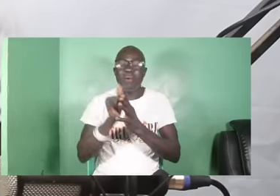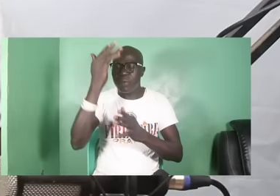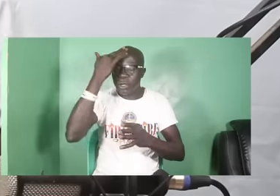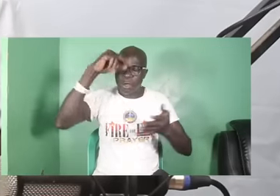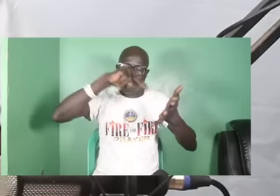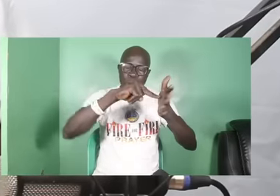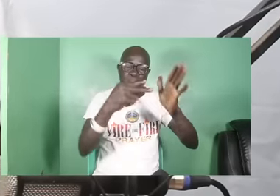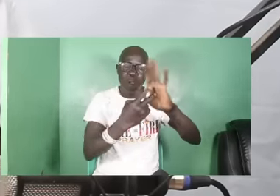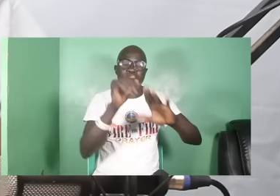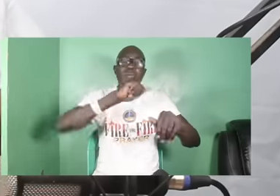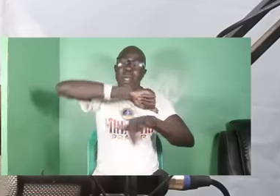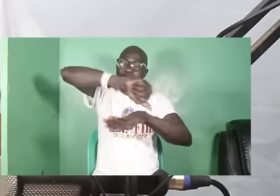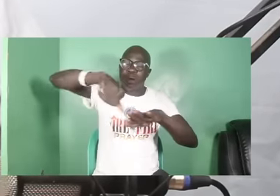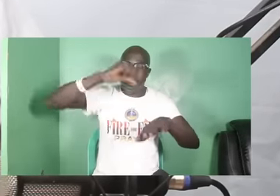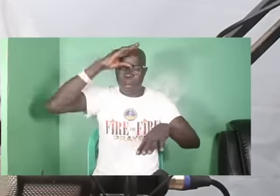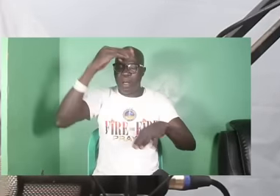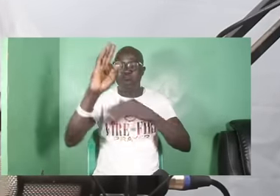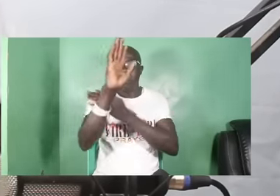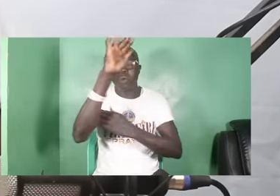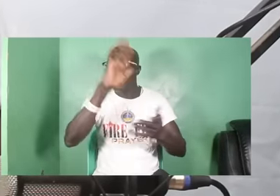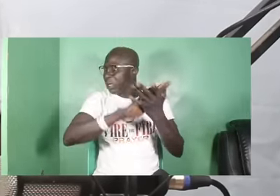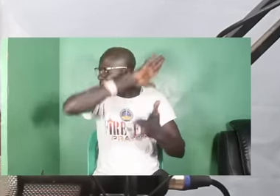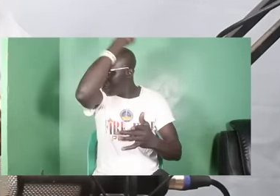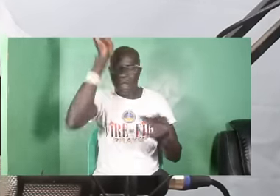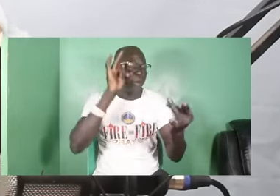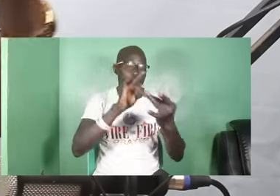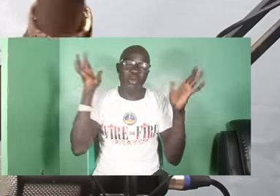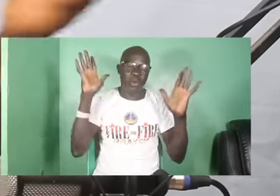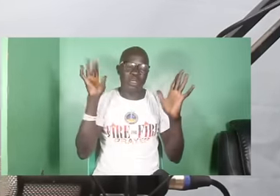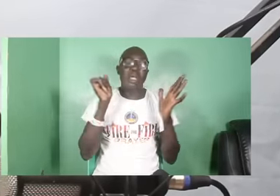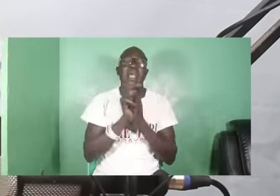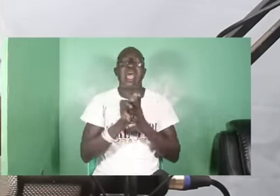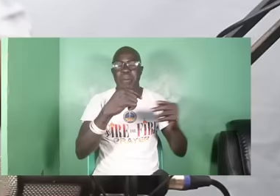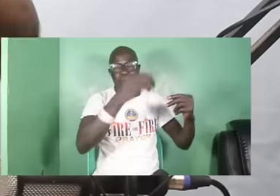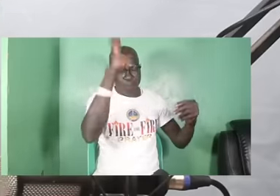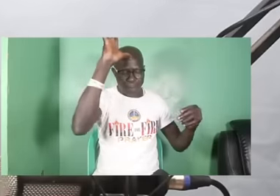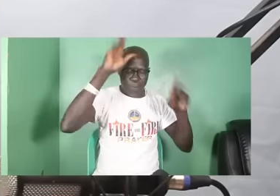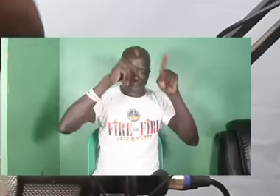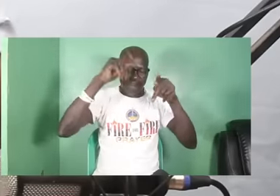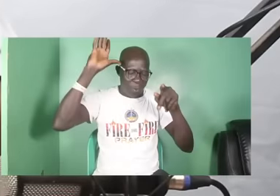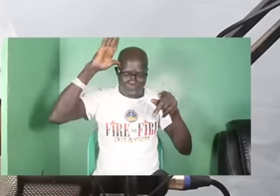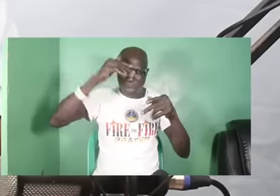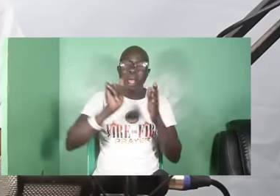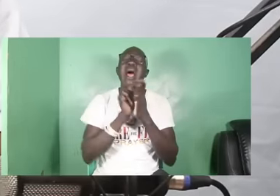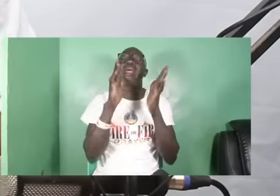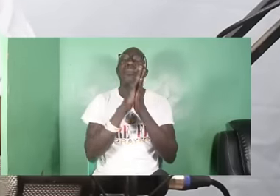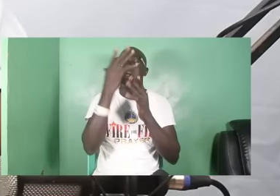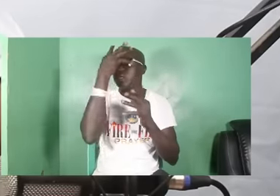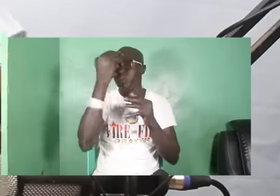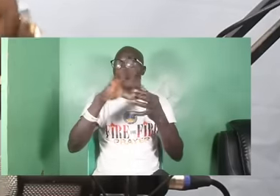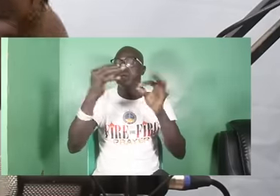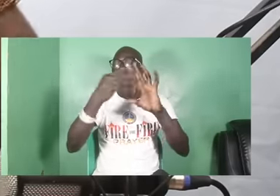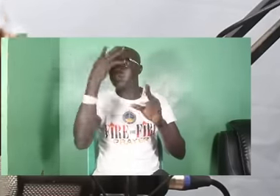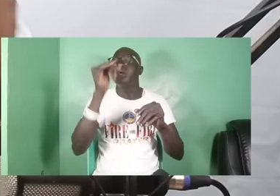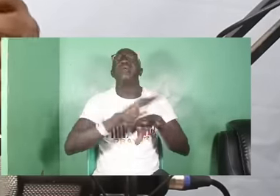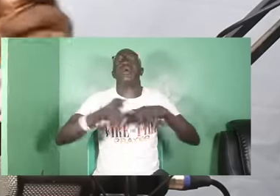Give me the one where the call anointed man. See you say for what kind? That is untouchable. Aye mo le o. Ko gbadura. I pray. Emi orun. The spirit of